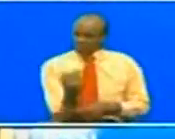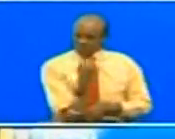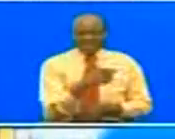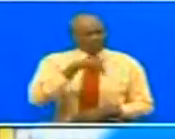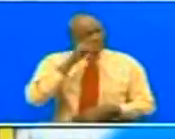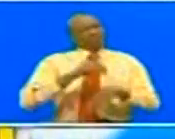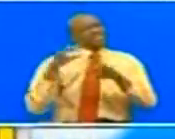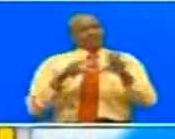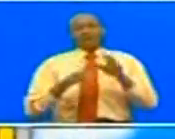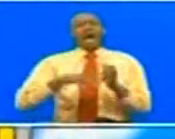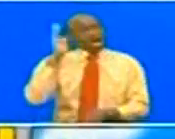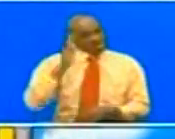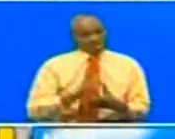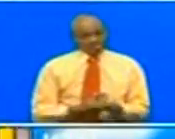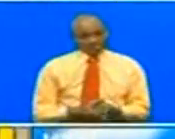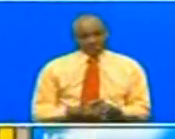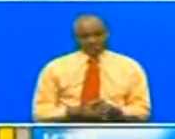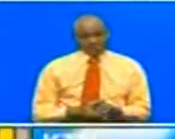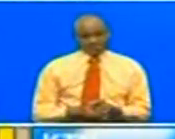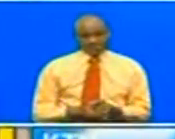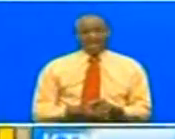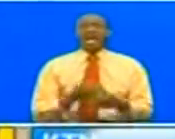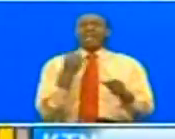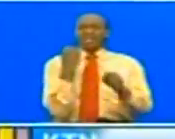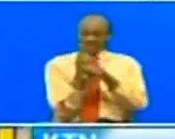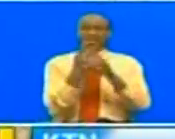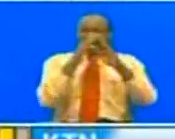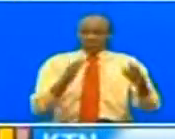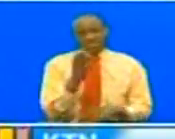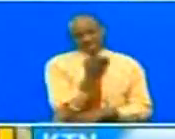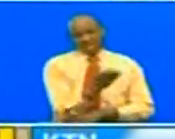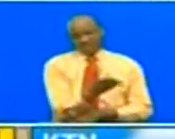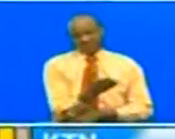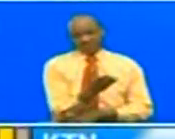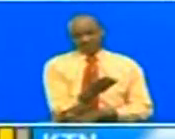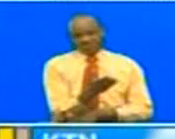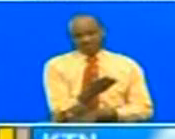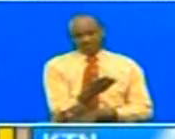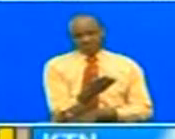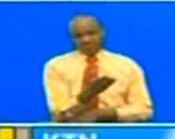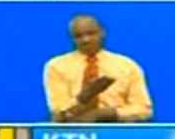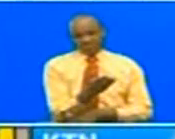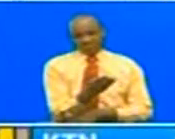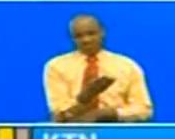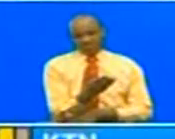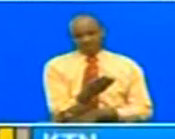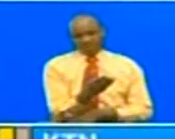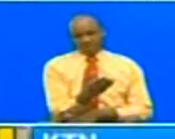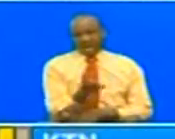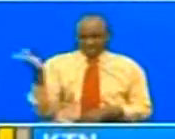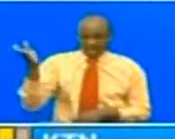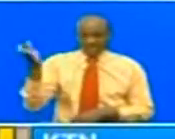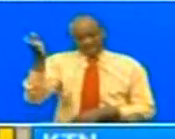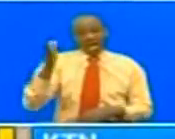most affected. Nyumbani 11 na wa huko huko